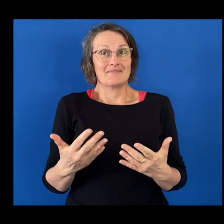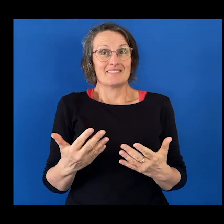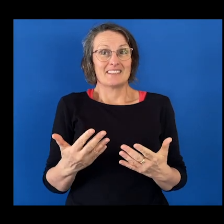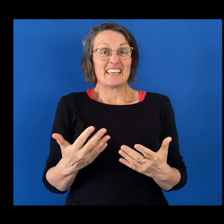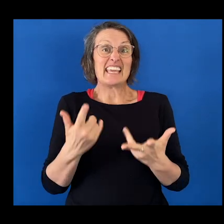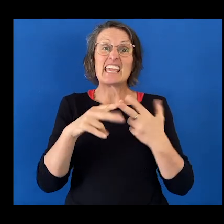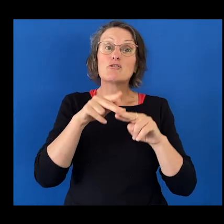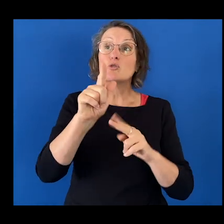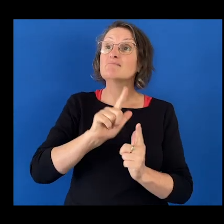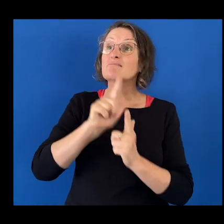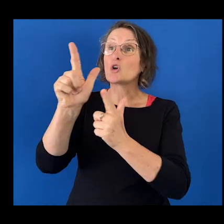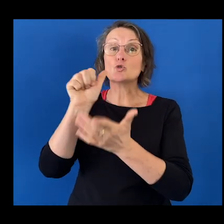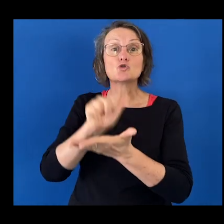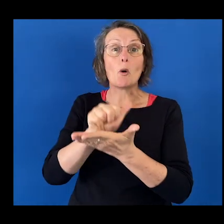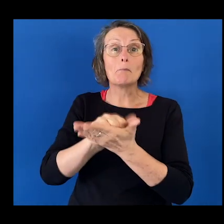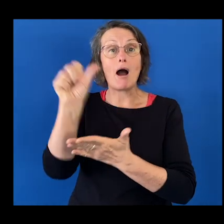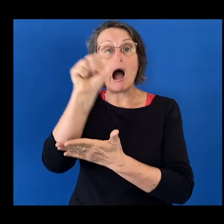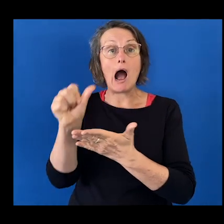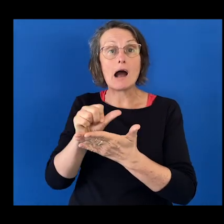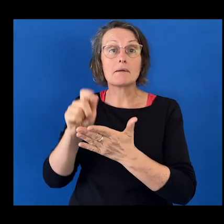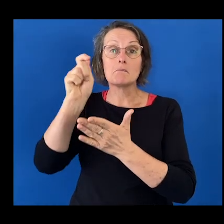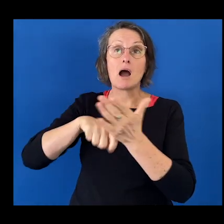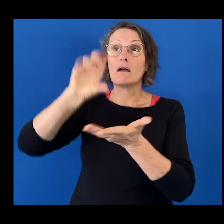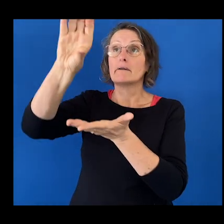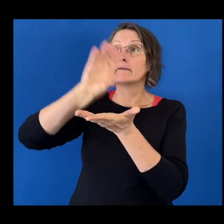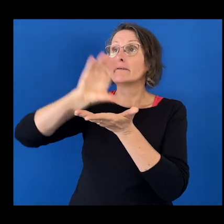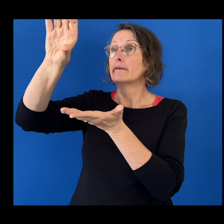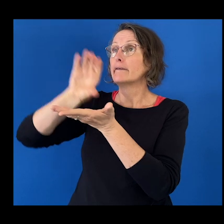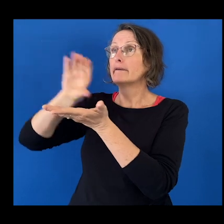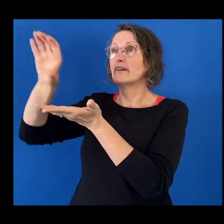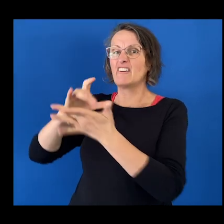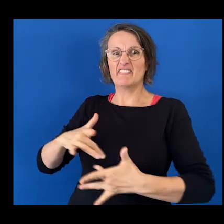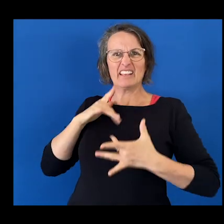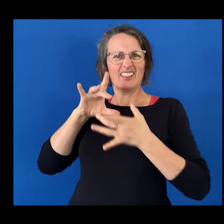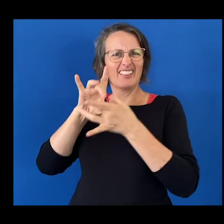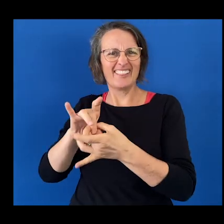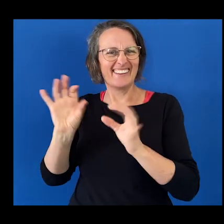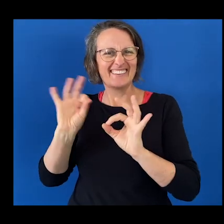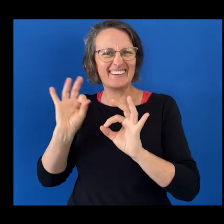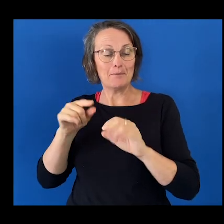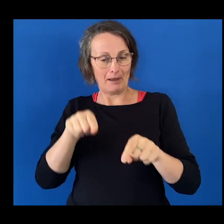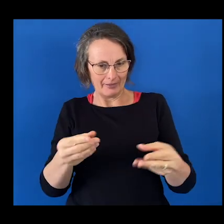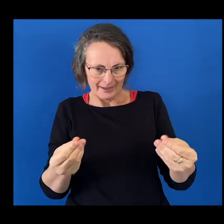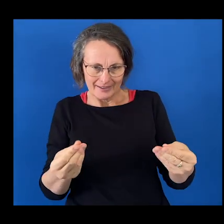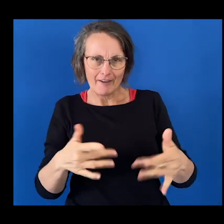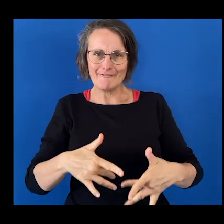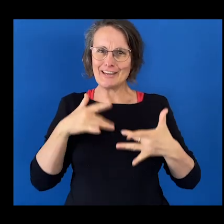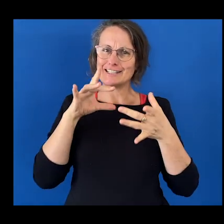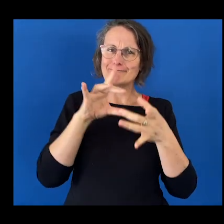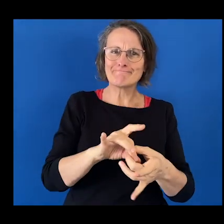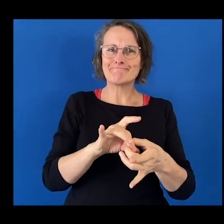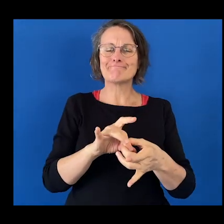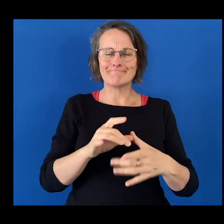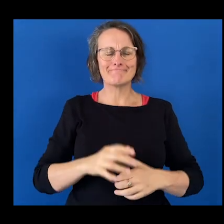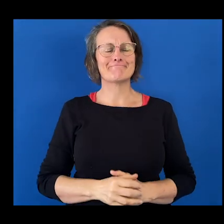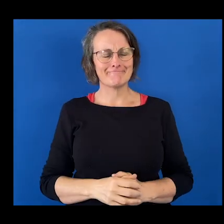it's hard to feel that, going into an art shop and taking tubes of oil paint off the shelf. It's a very different feeling. Not quite